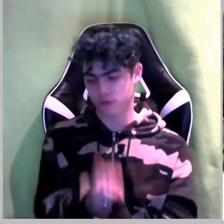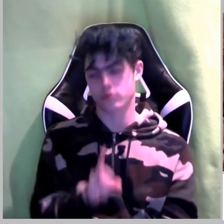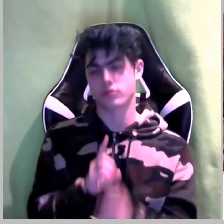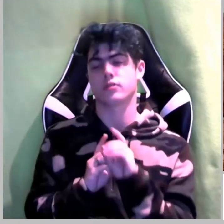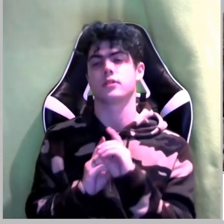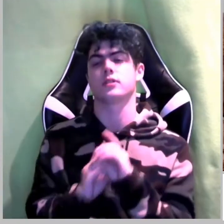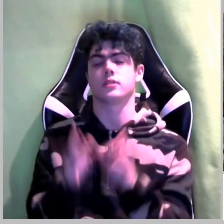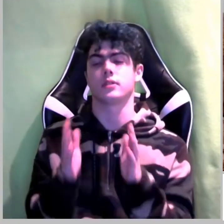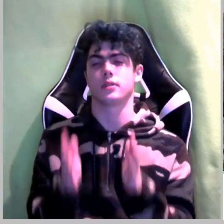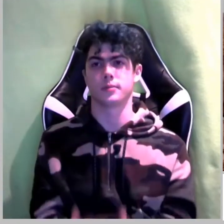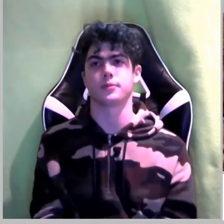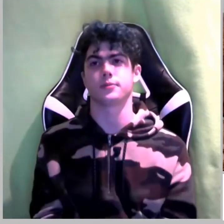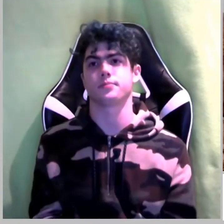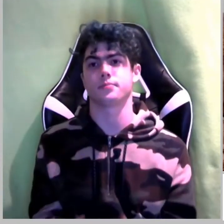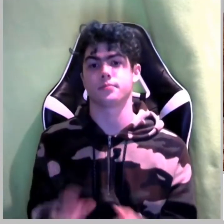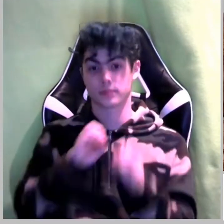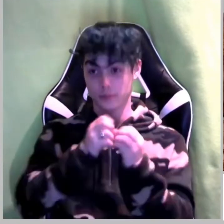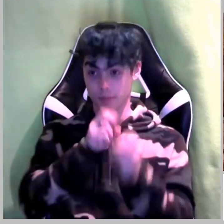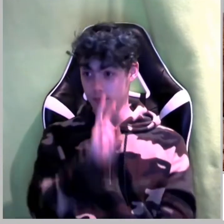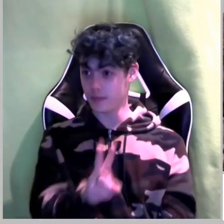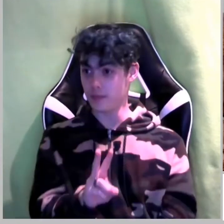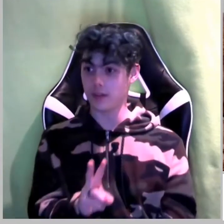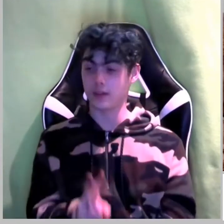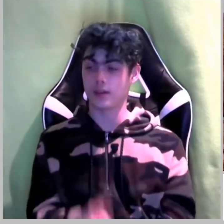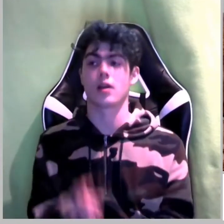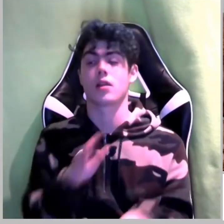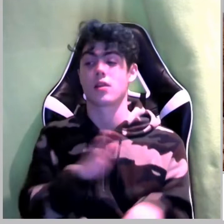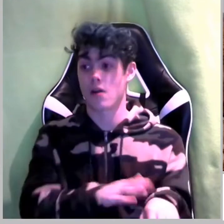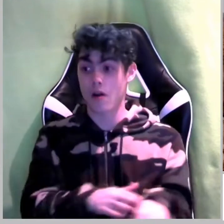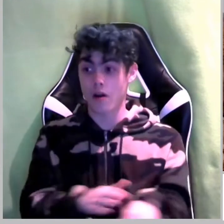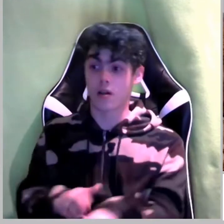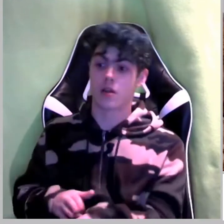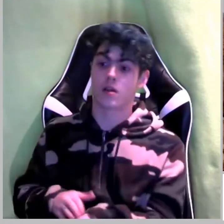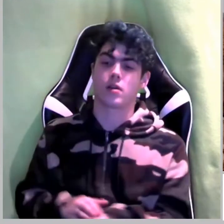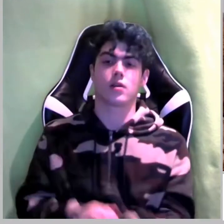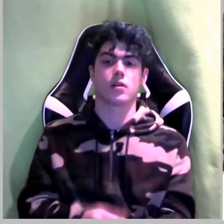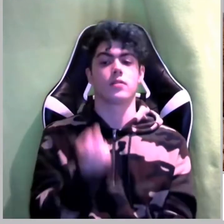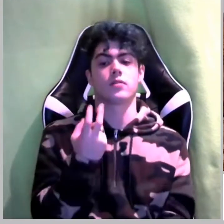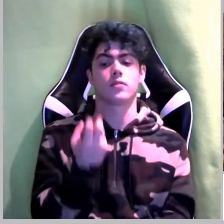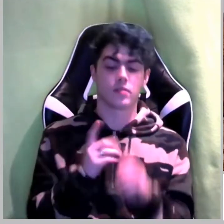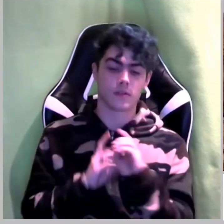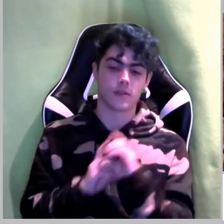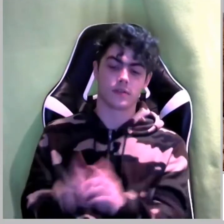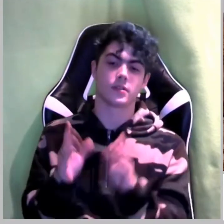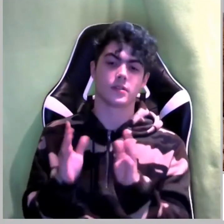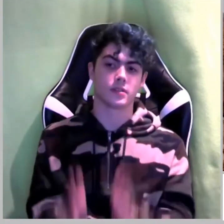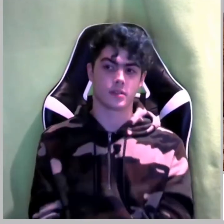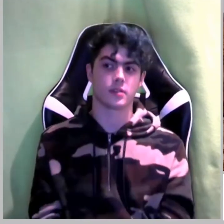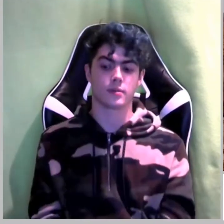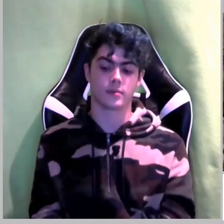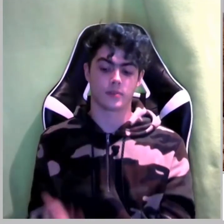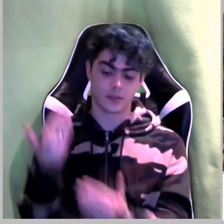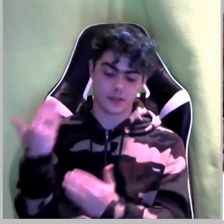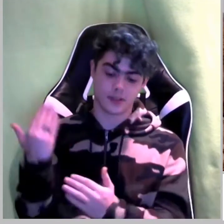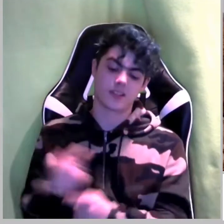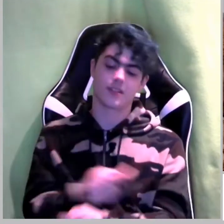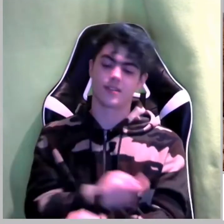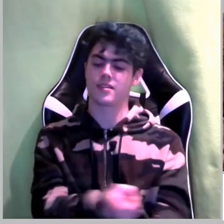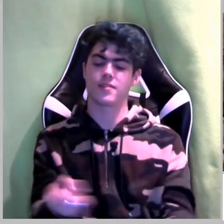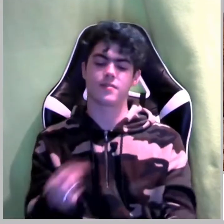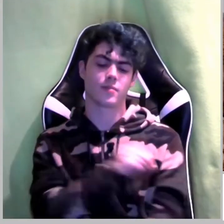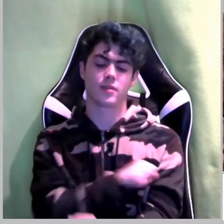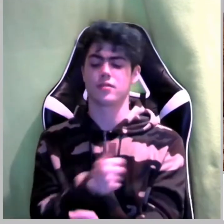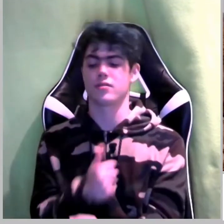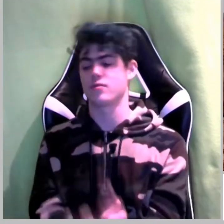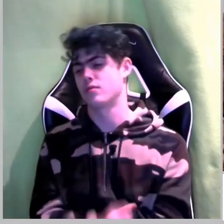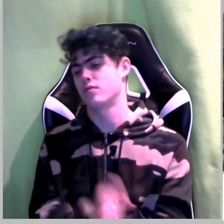calling of the 12 disciples. In there, he's given them the authority to perform miracles,